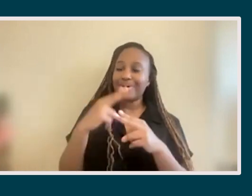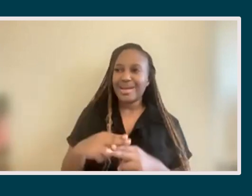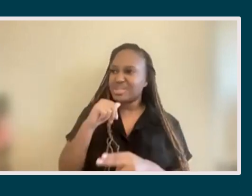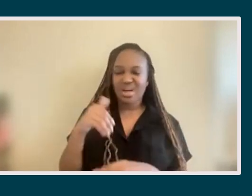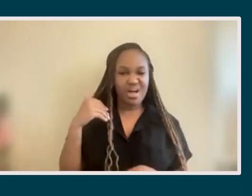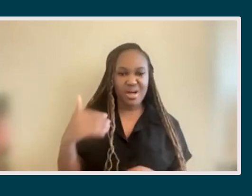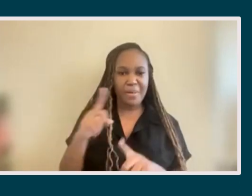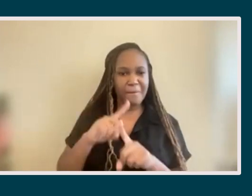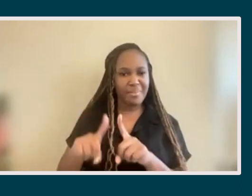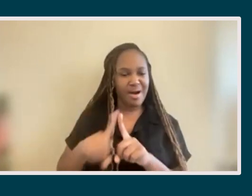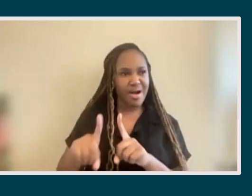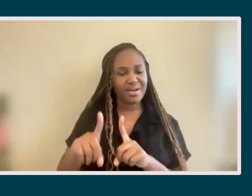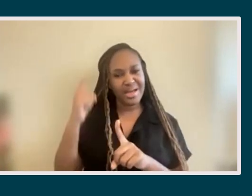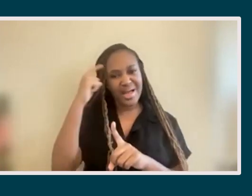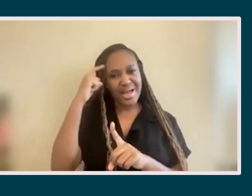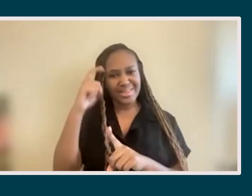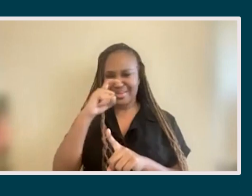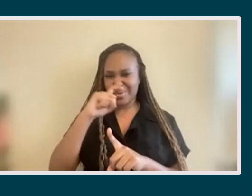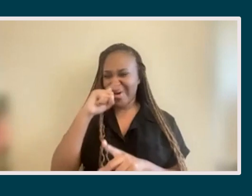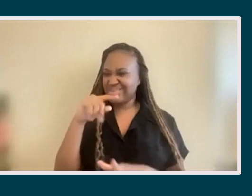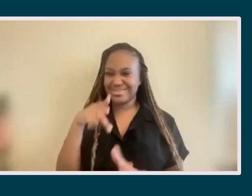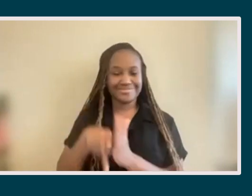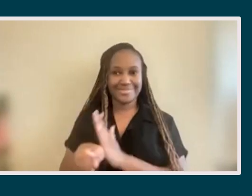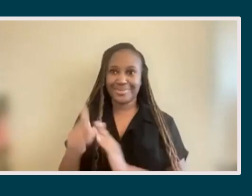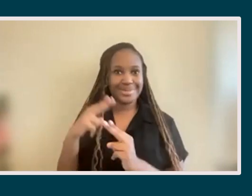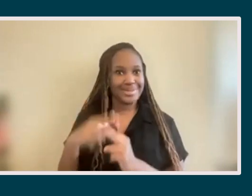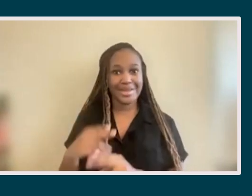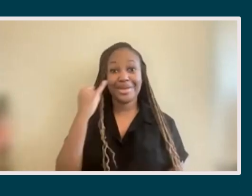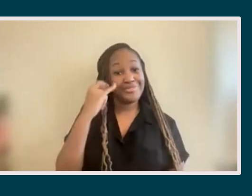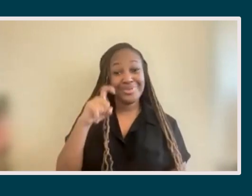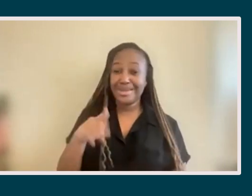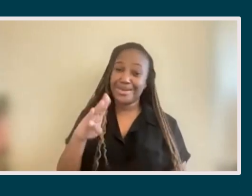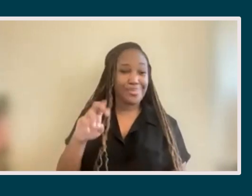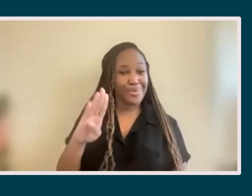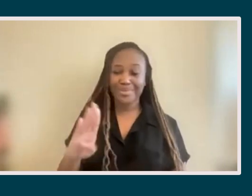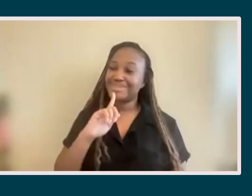think. So if you meet a Barb, say hi from us. I